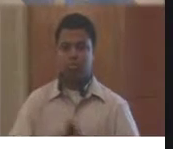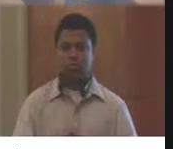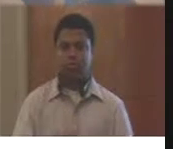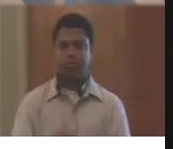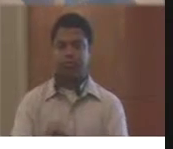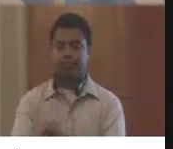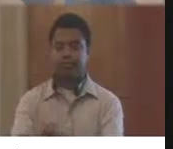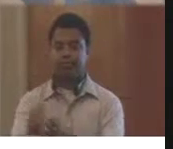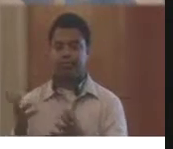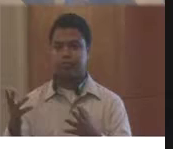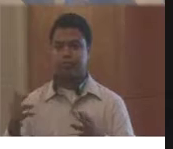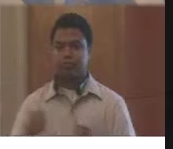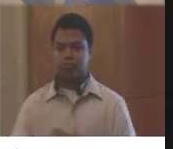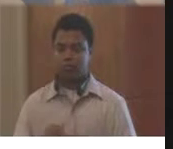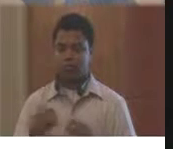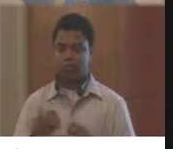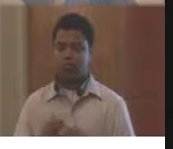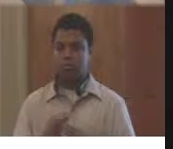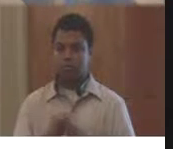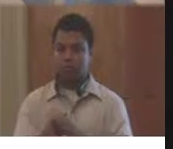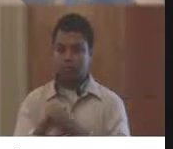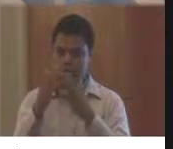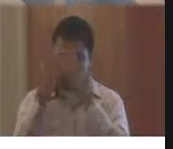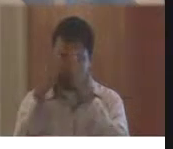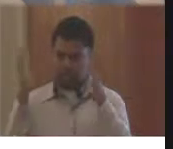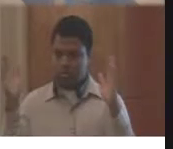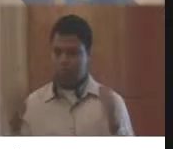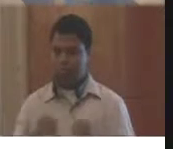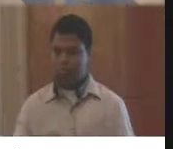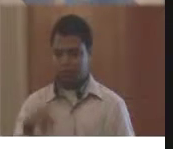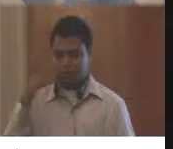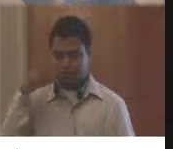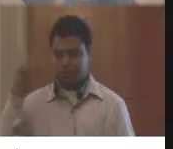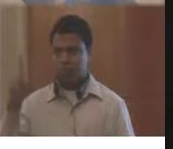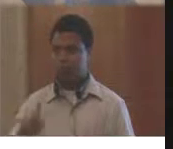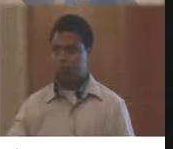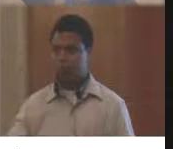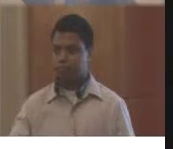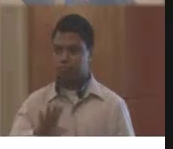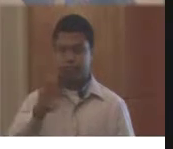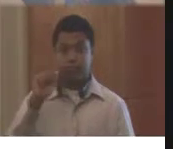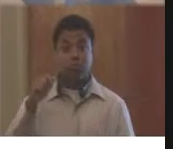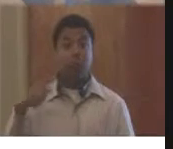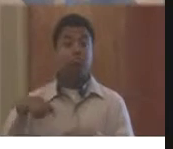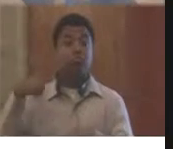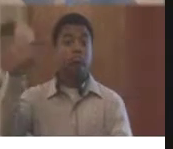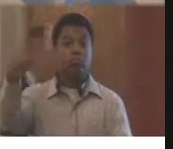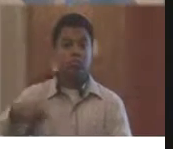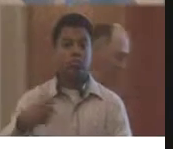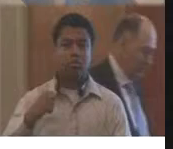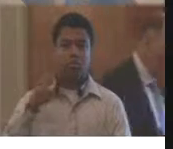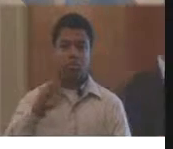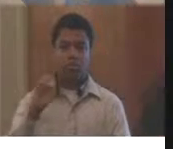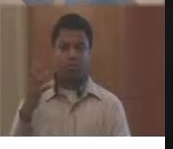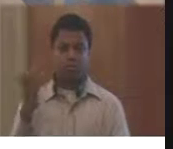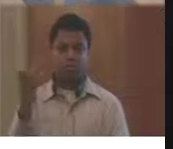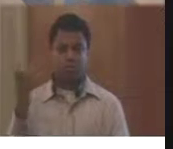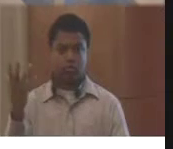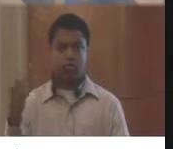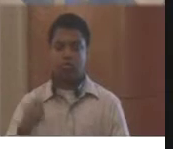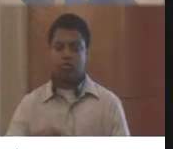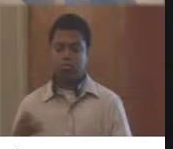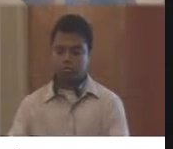roadmap for orienting the direction, and to be able to arrive at March 2015 in Japan